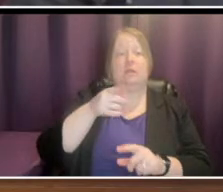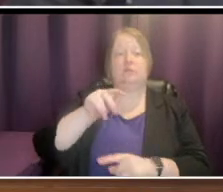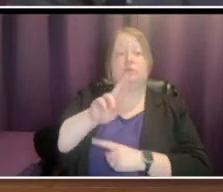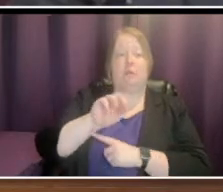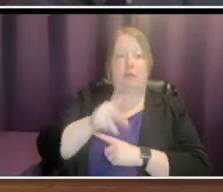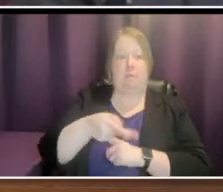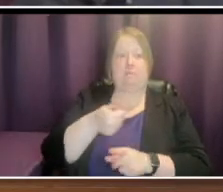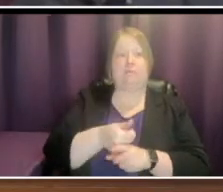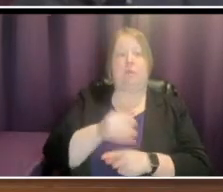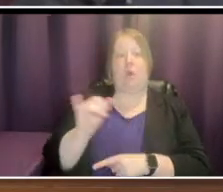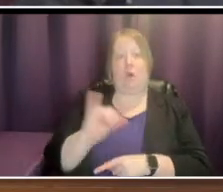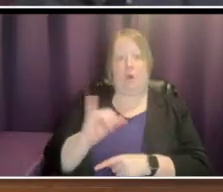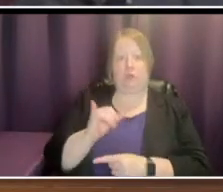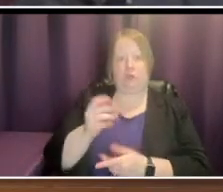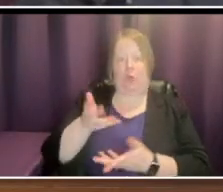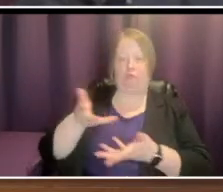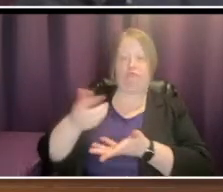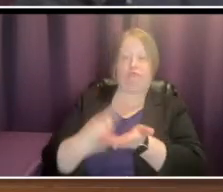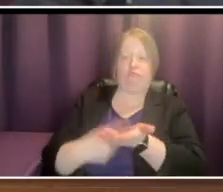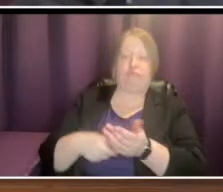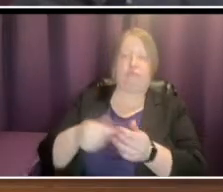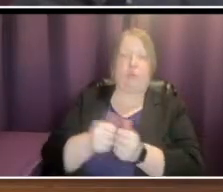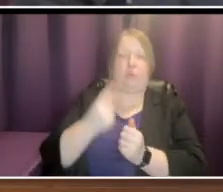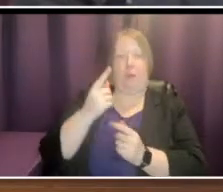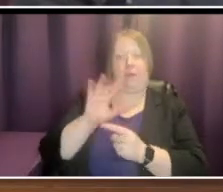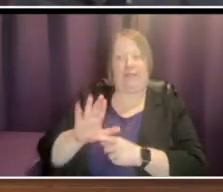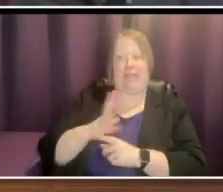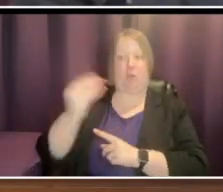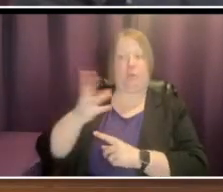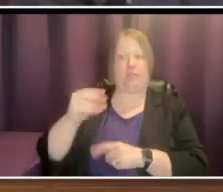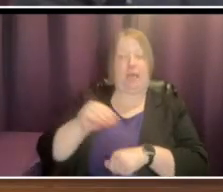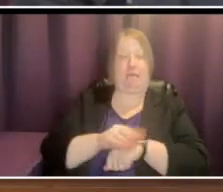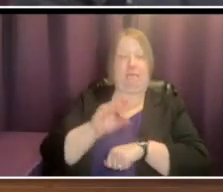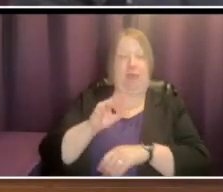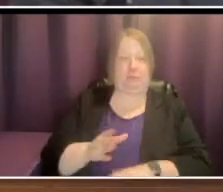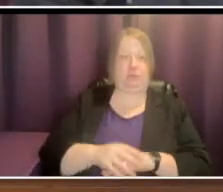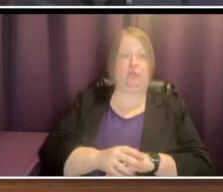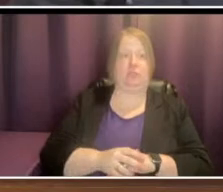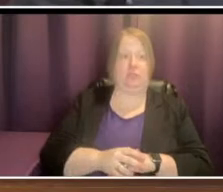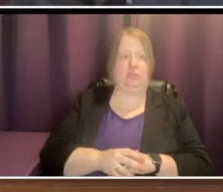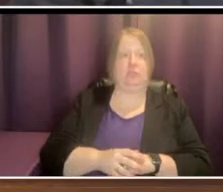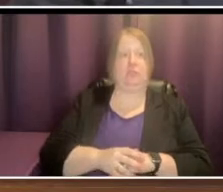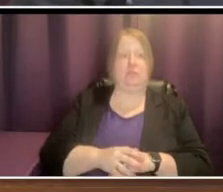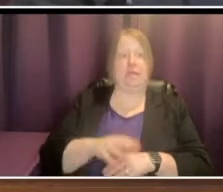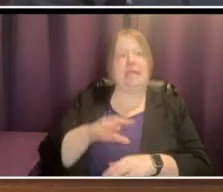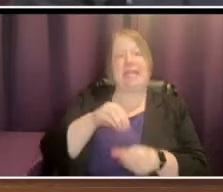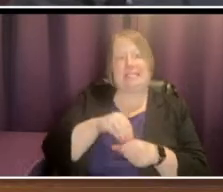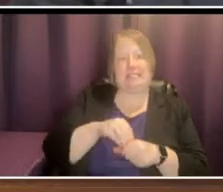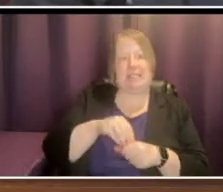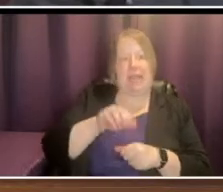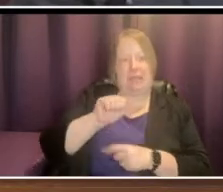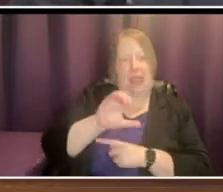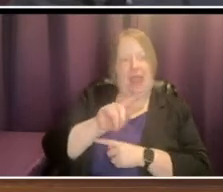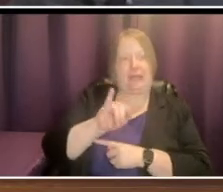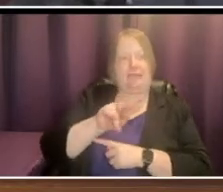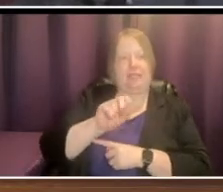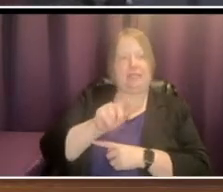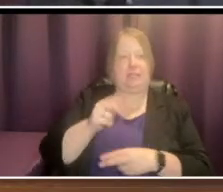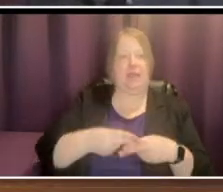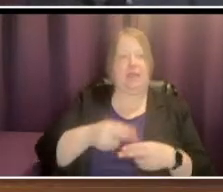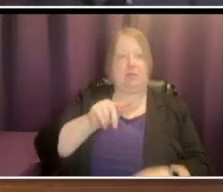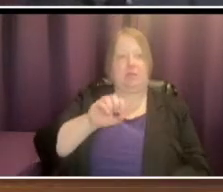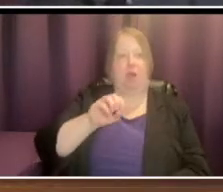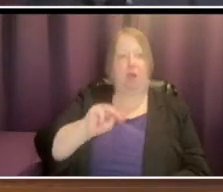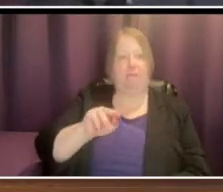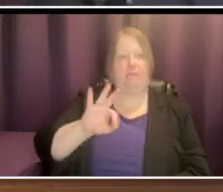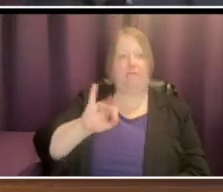consulted with one of his outside advisors, inside activist Tom Fitton, about the strategy